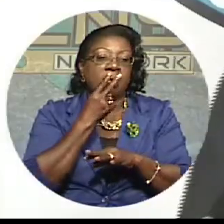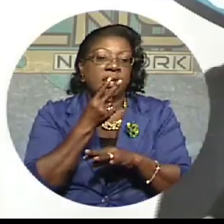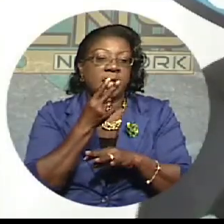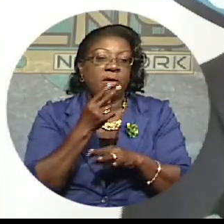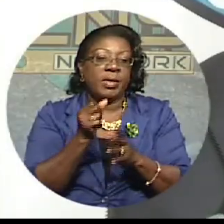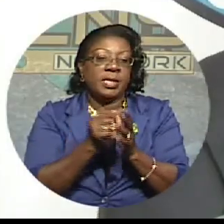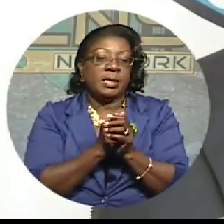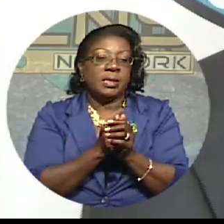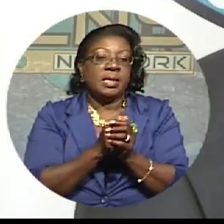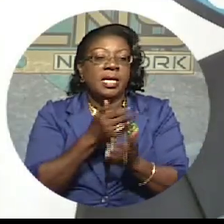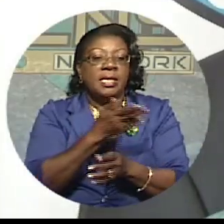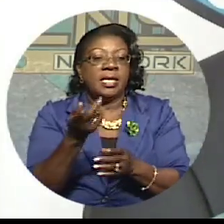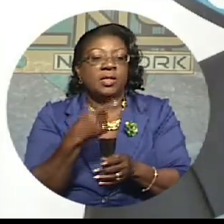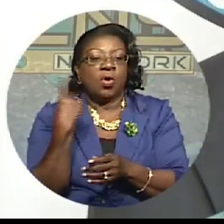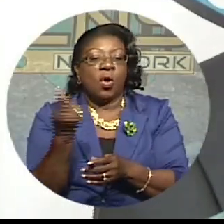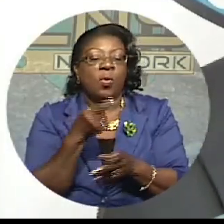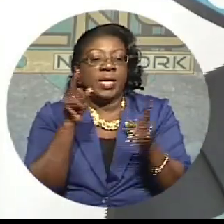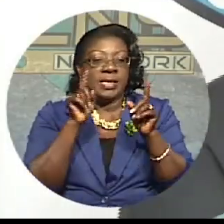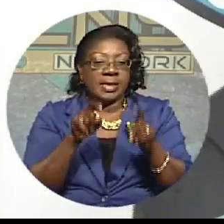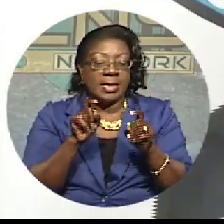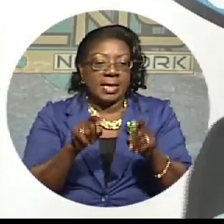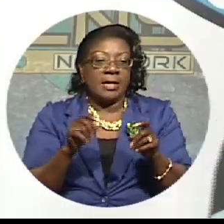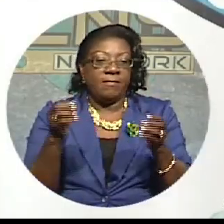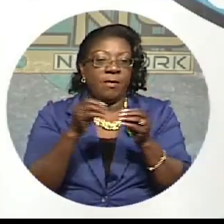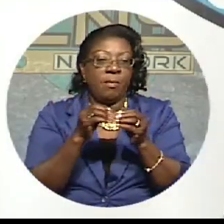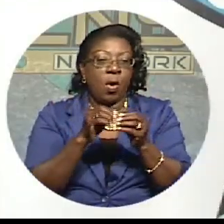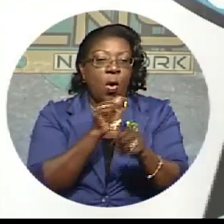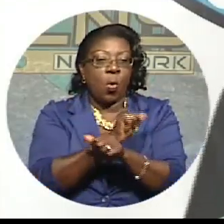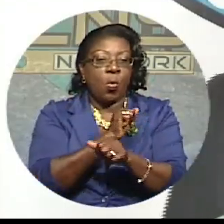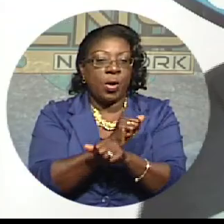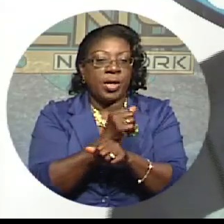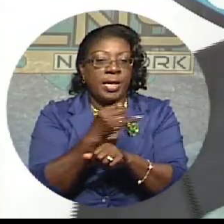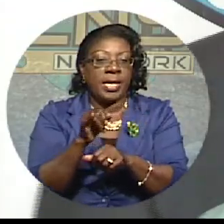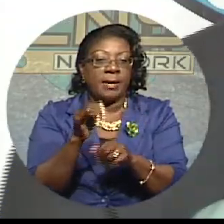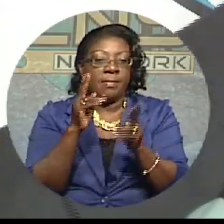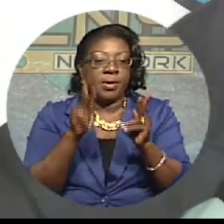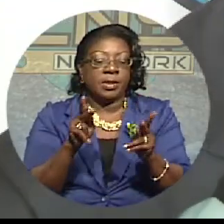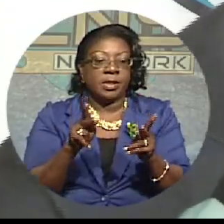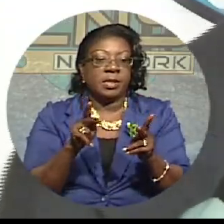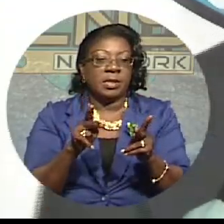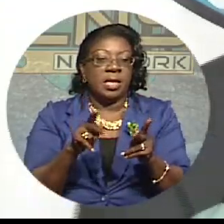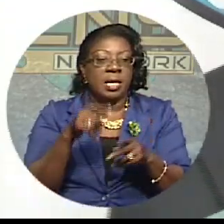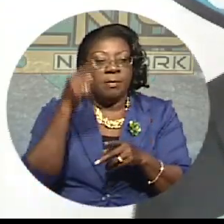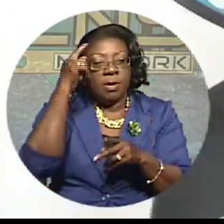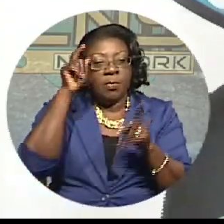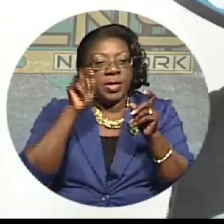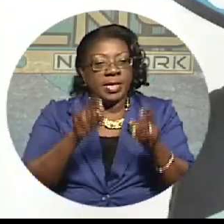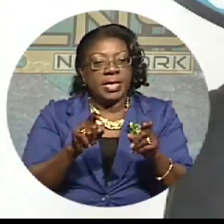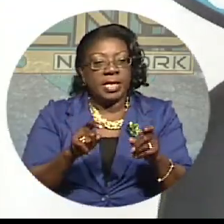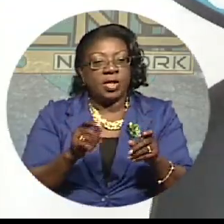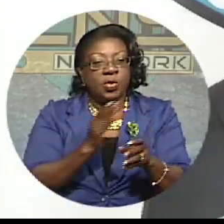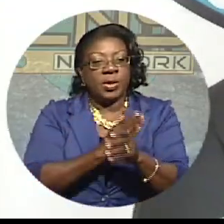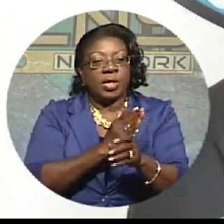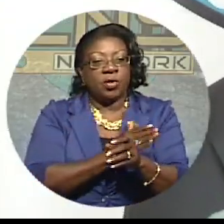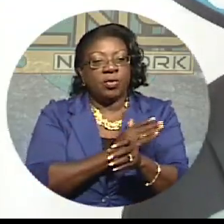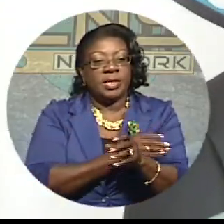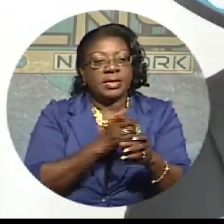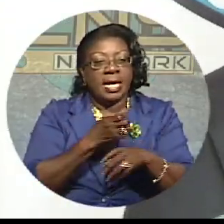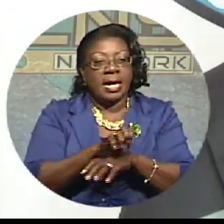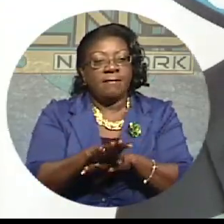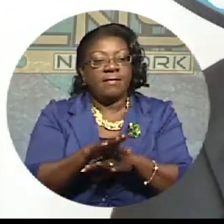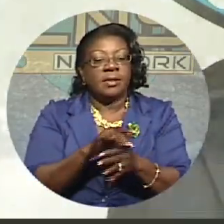time. There is always a need for additional manpower, but I think we need to increase our enforcement effort.